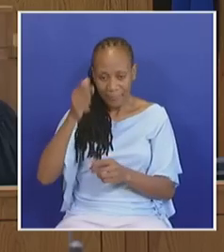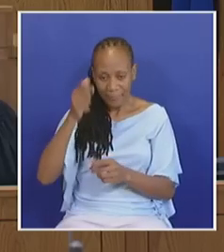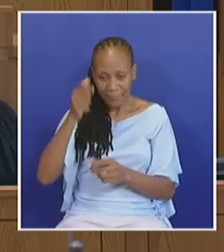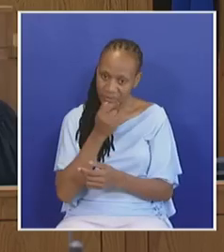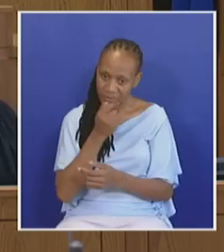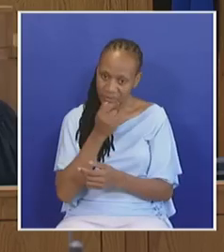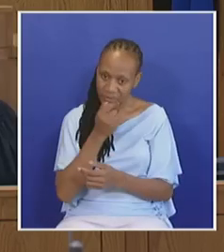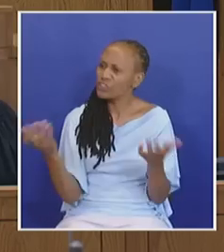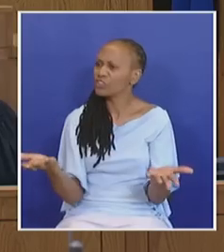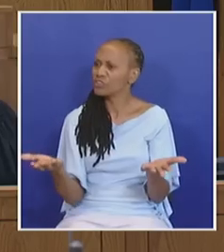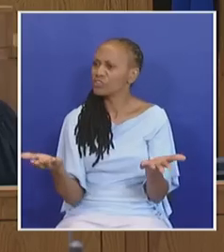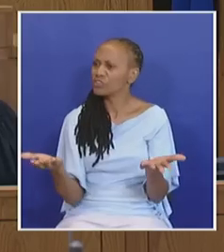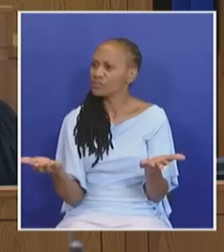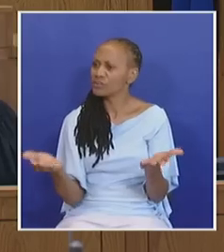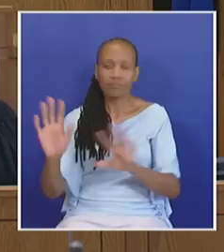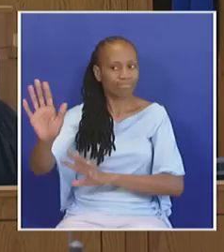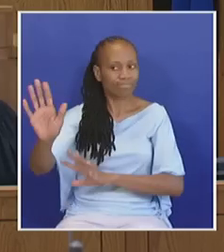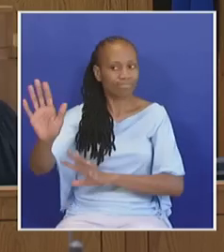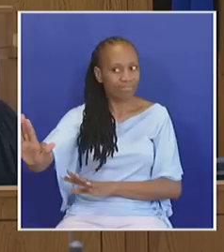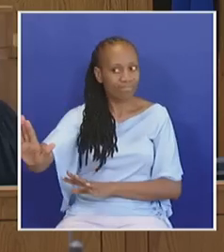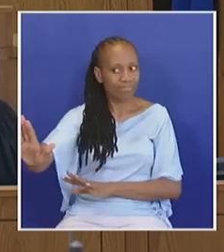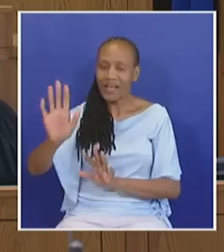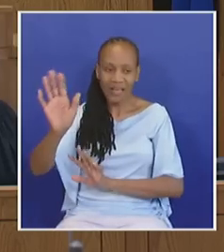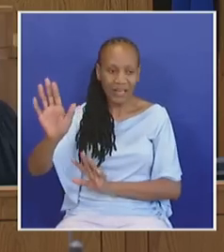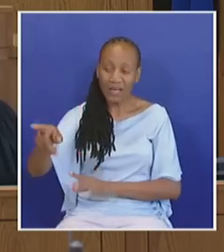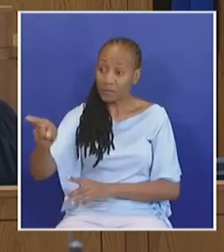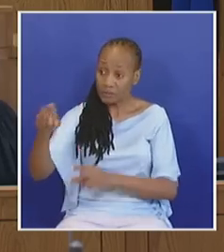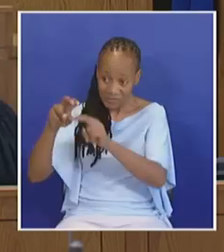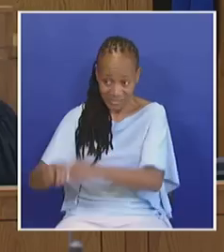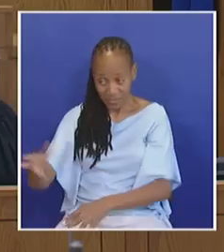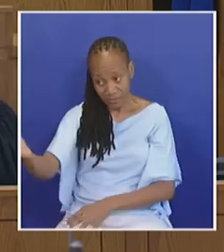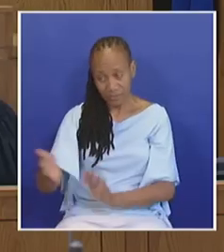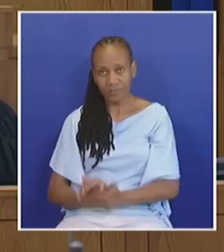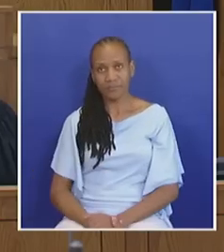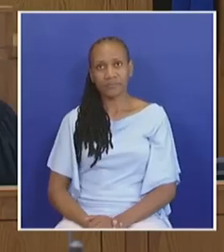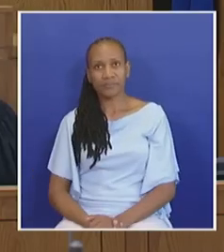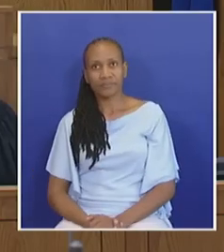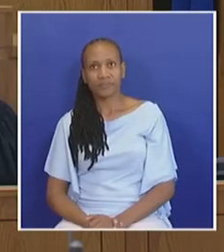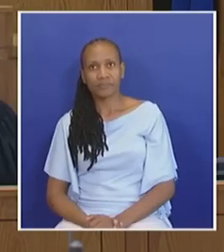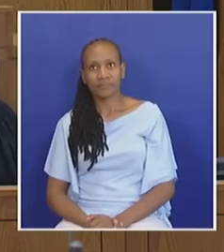house. No, there is no question about it. Take your seat.